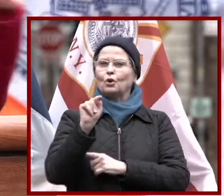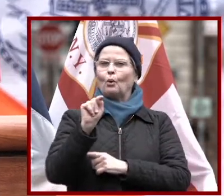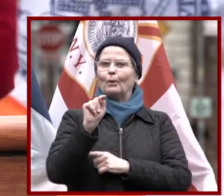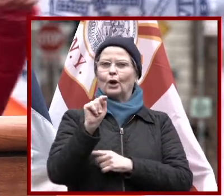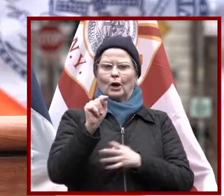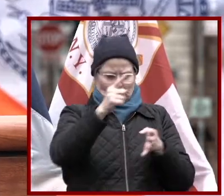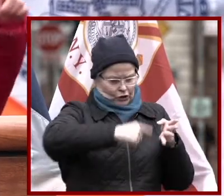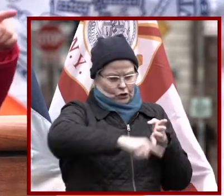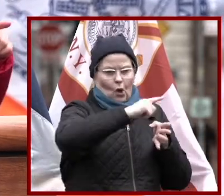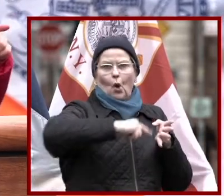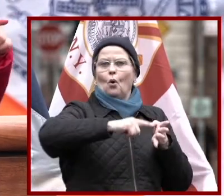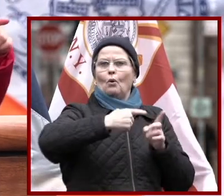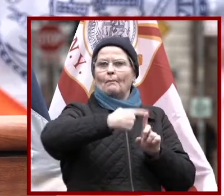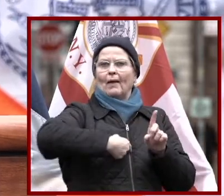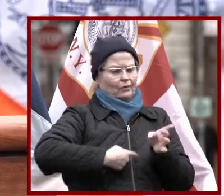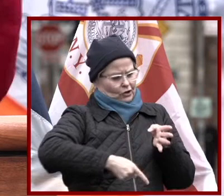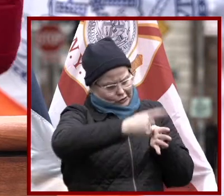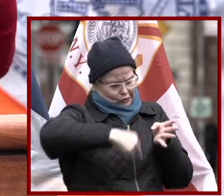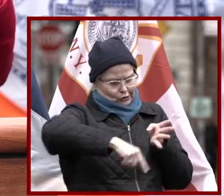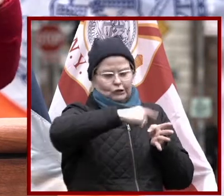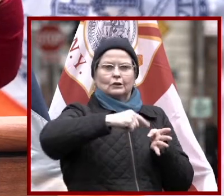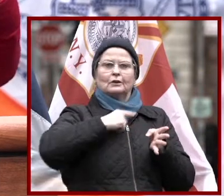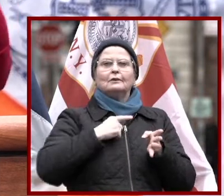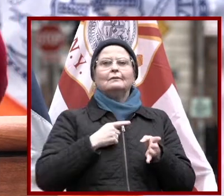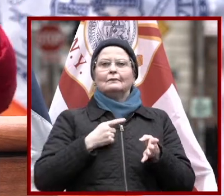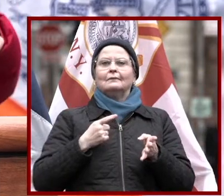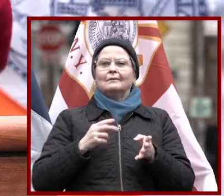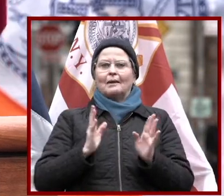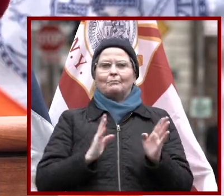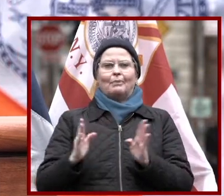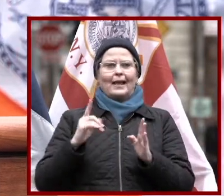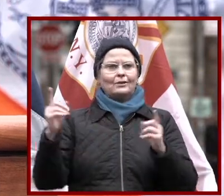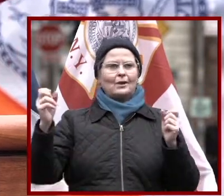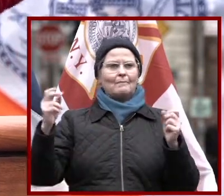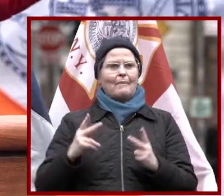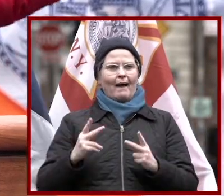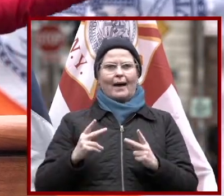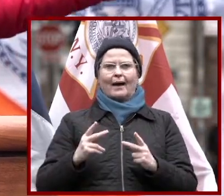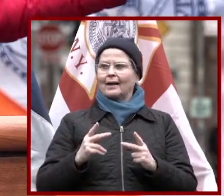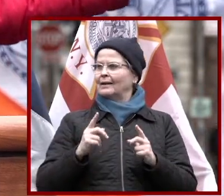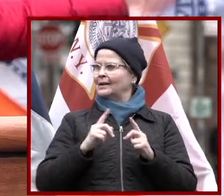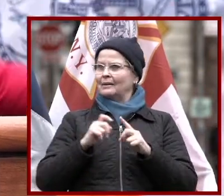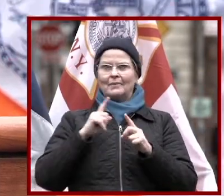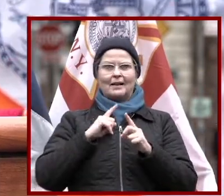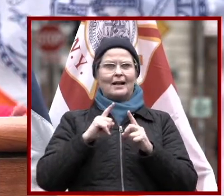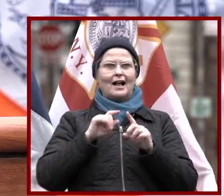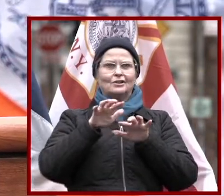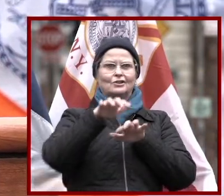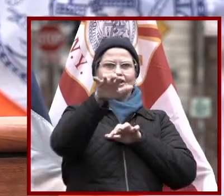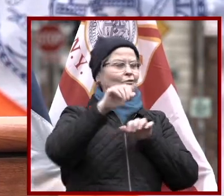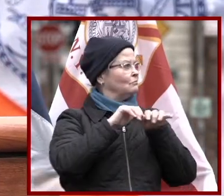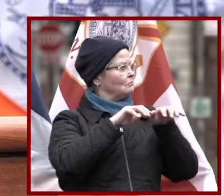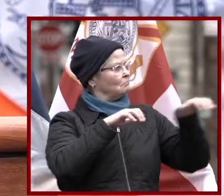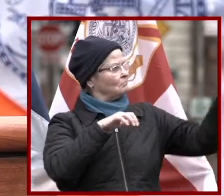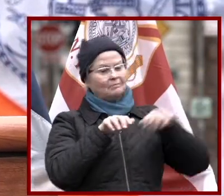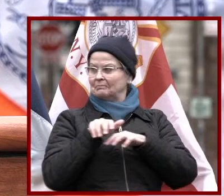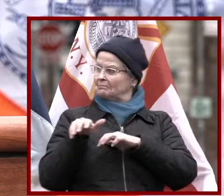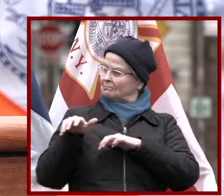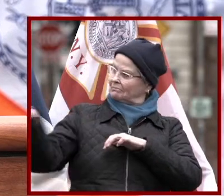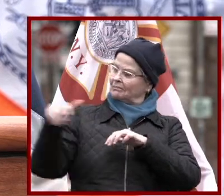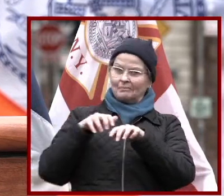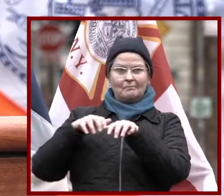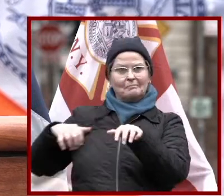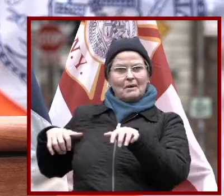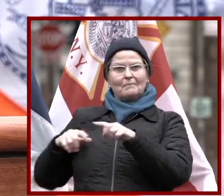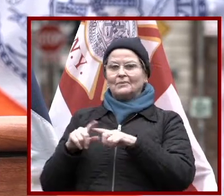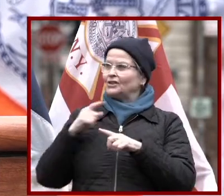it. Don't make any plans. Plan to be here because we're going to fill up all of these streets as we unveil the